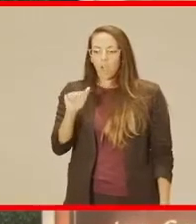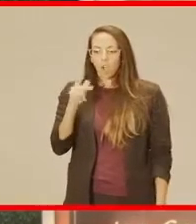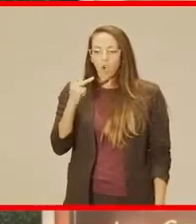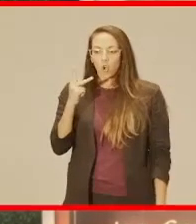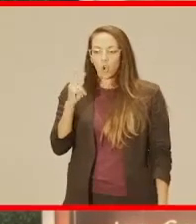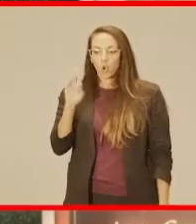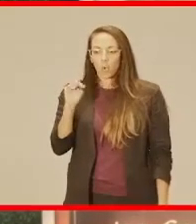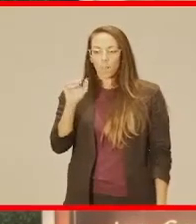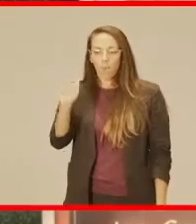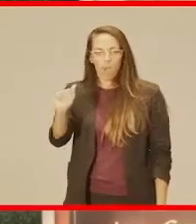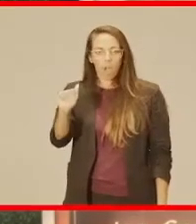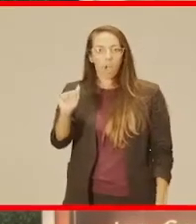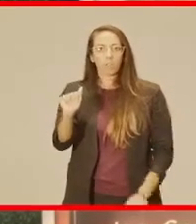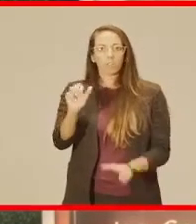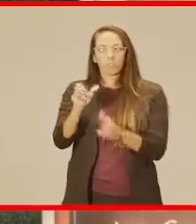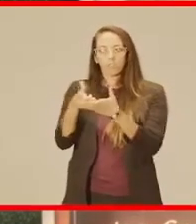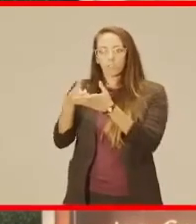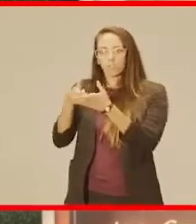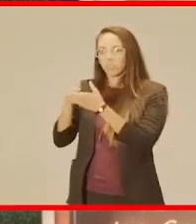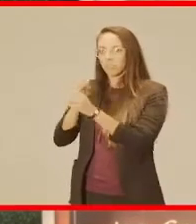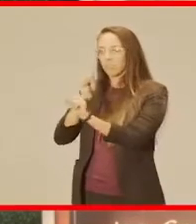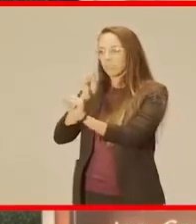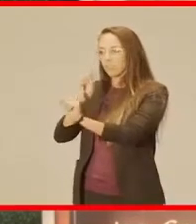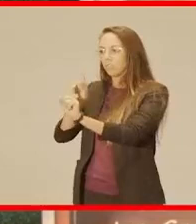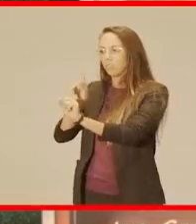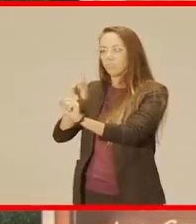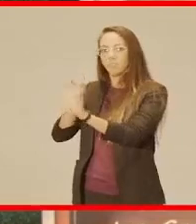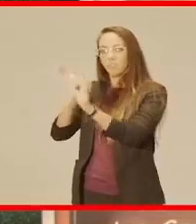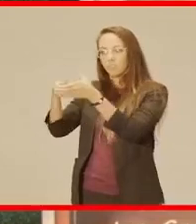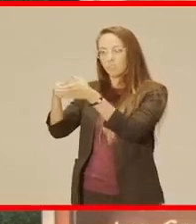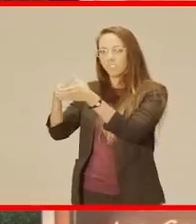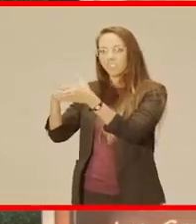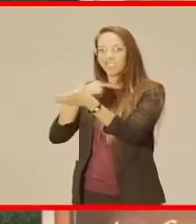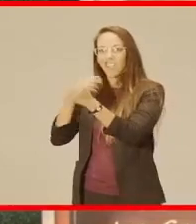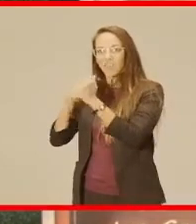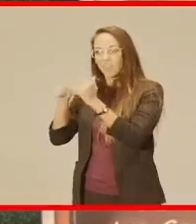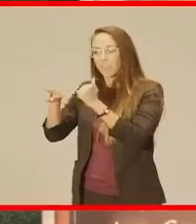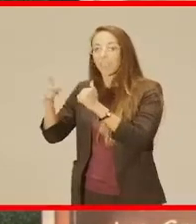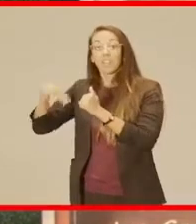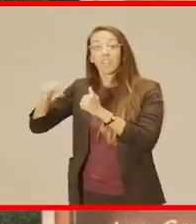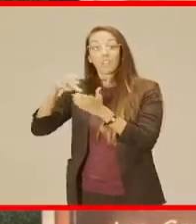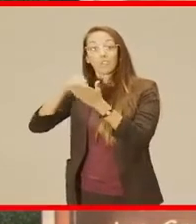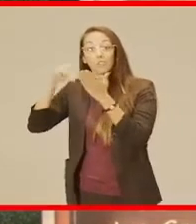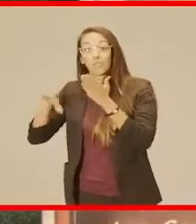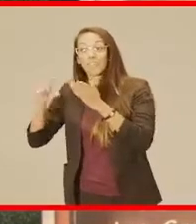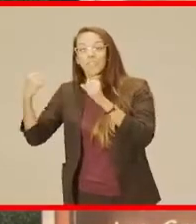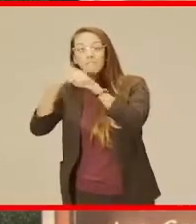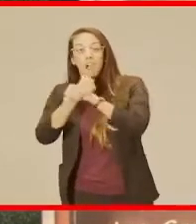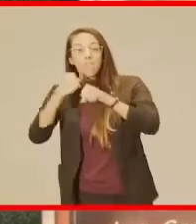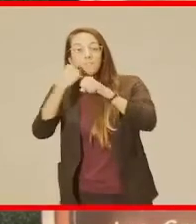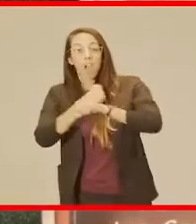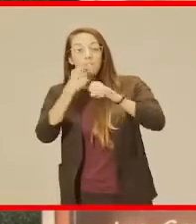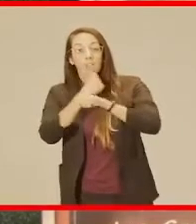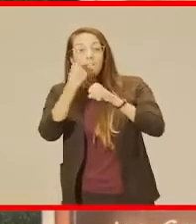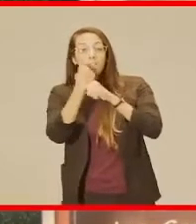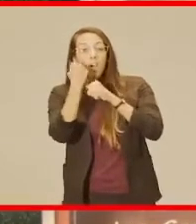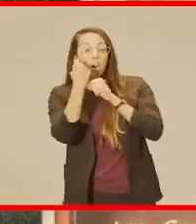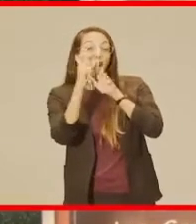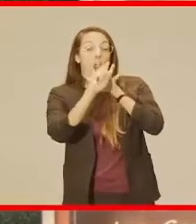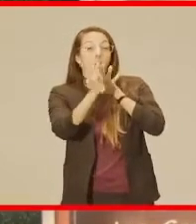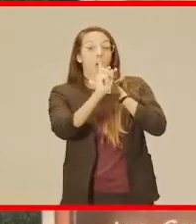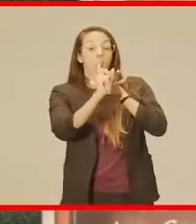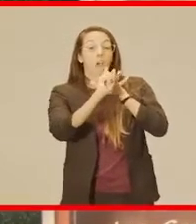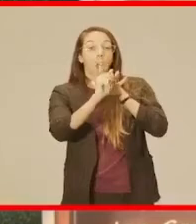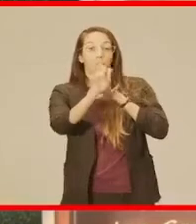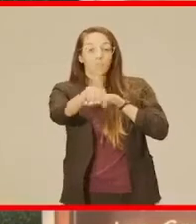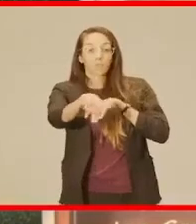it makes me, and they have to like kind of fight to get out. It kind of